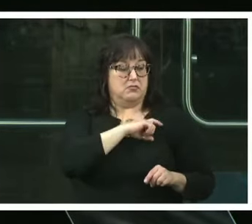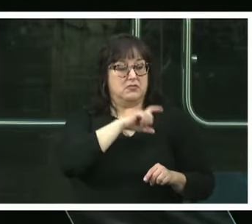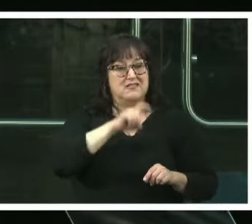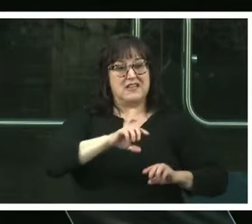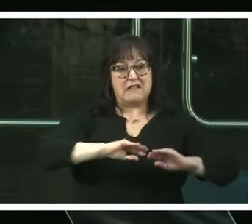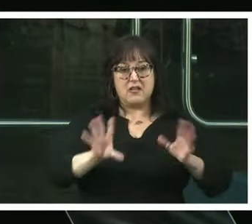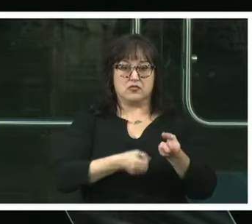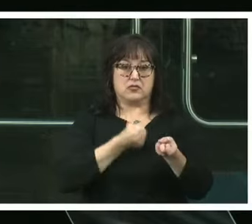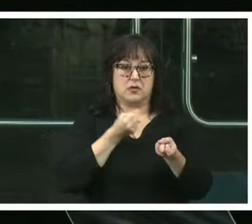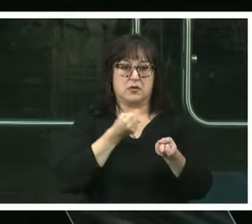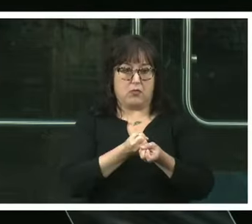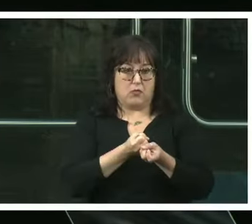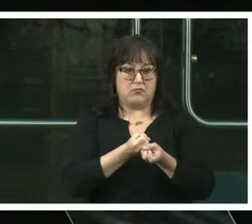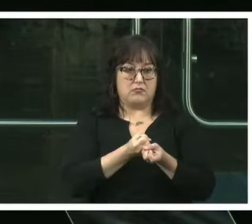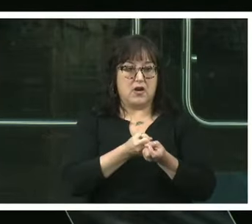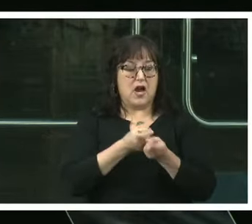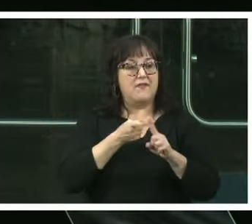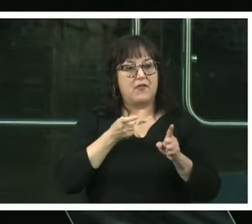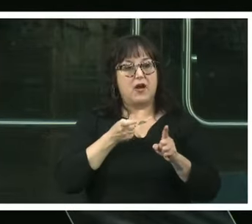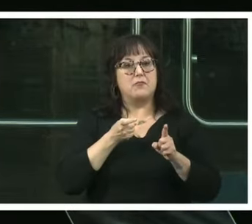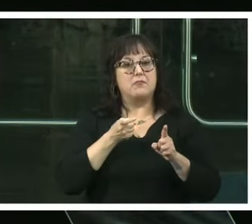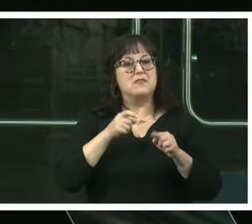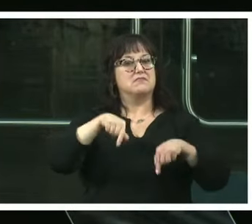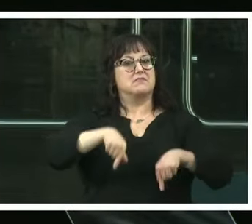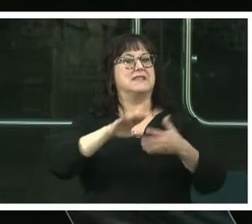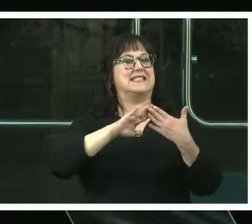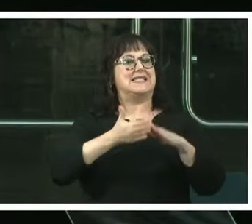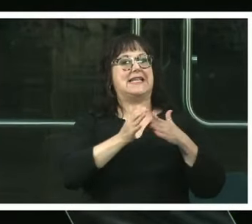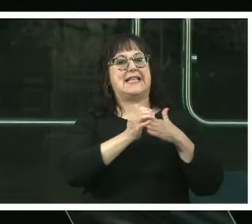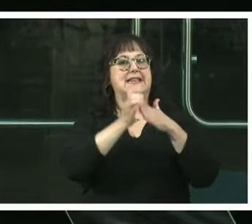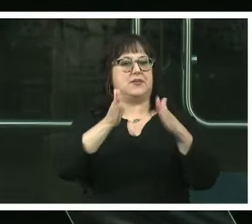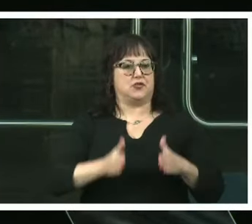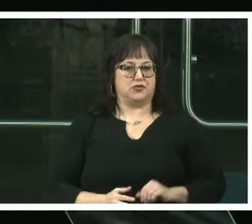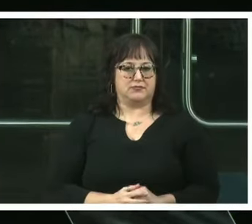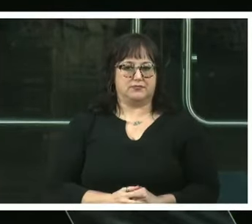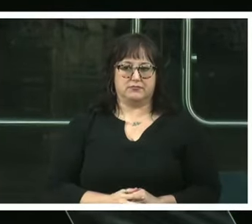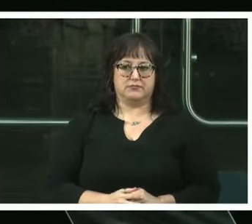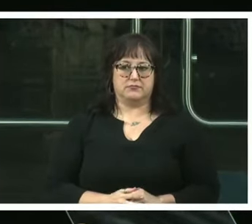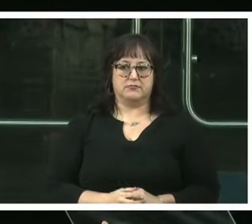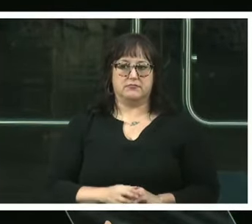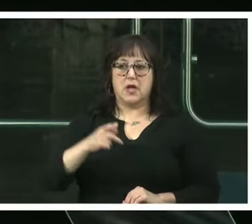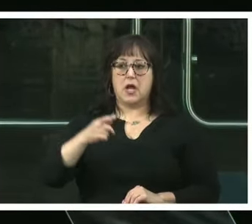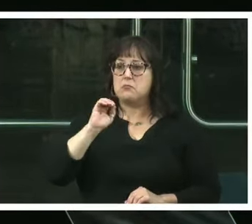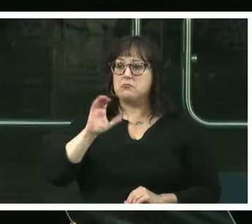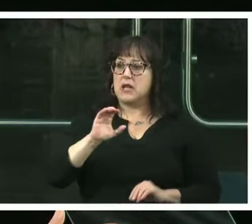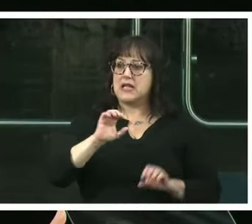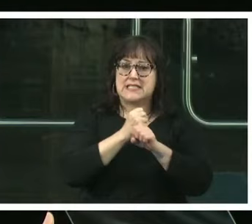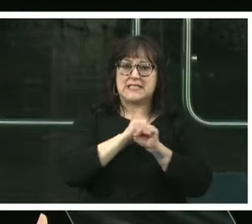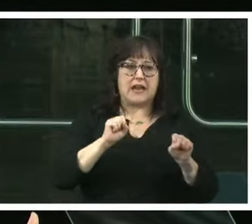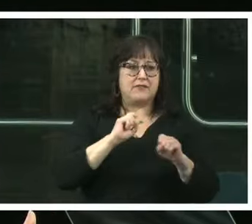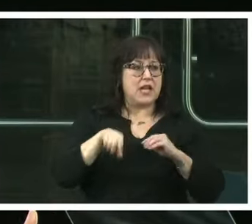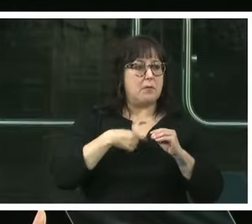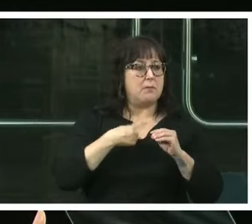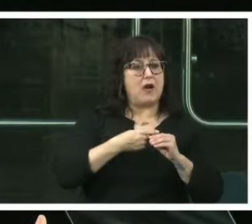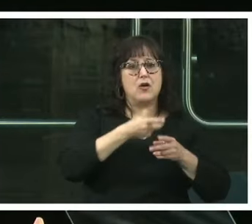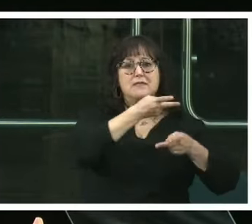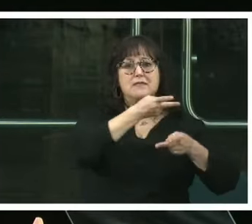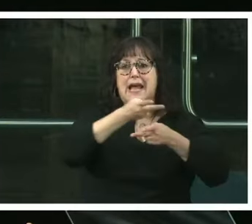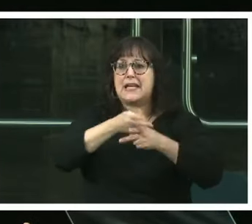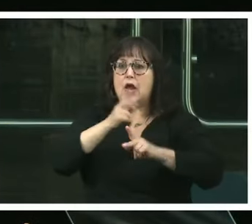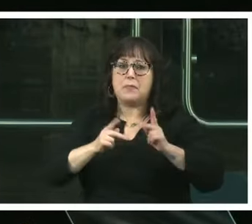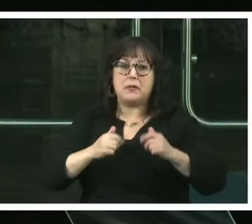clear support from the leadership of this city. Because public safety isn't only about taking care of